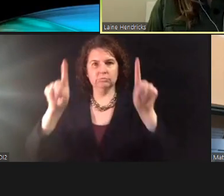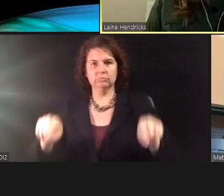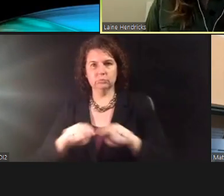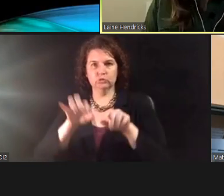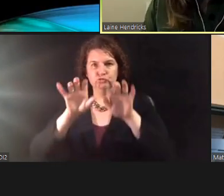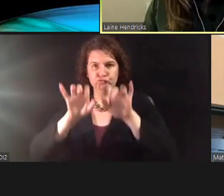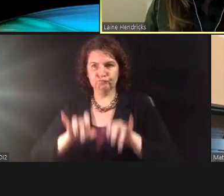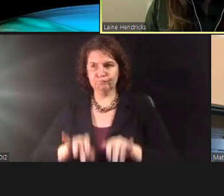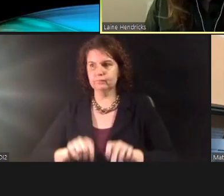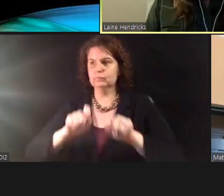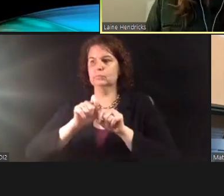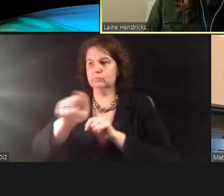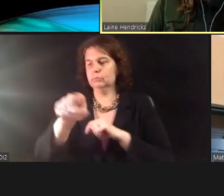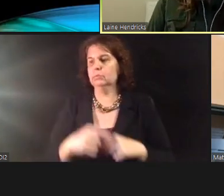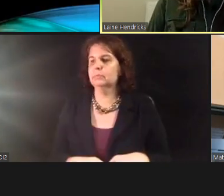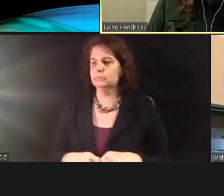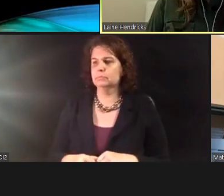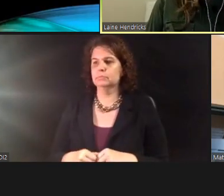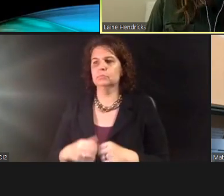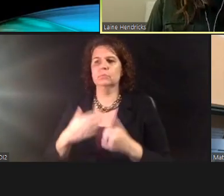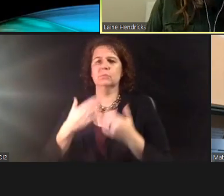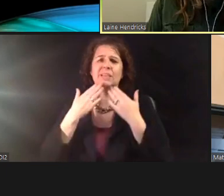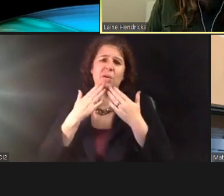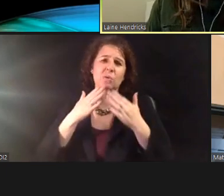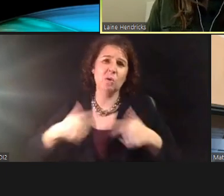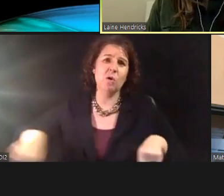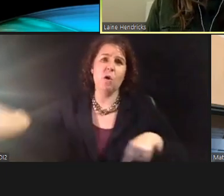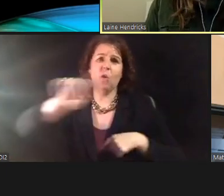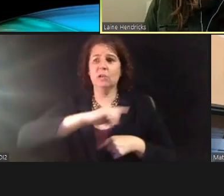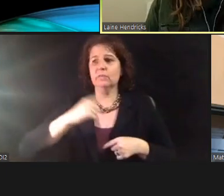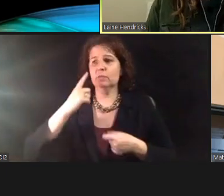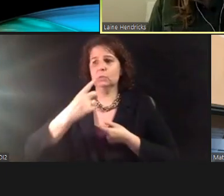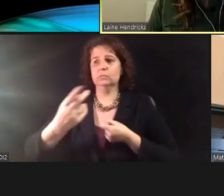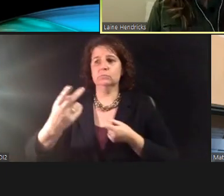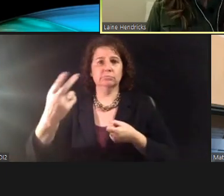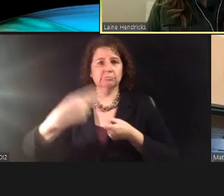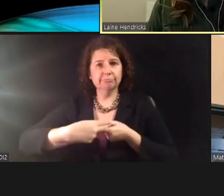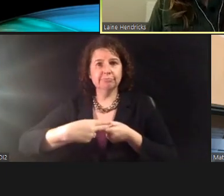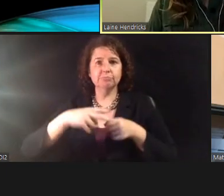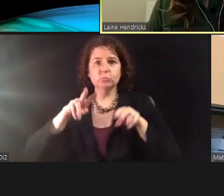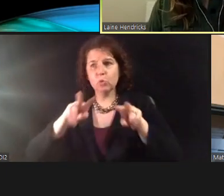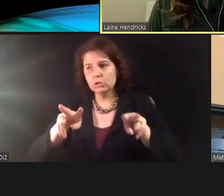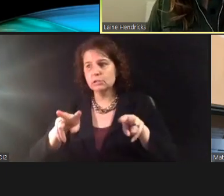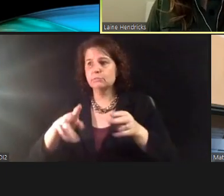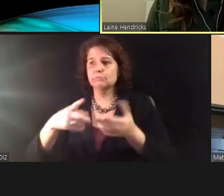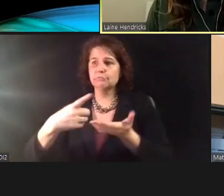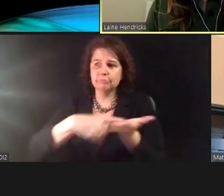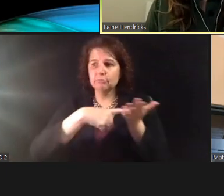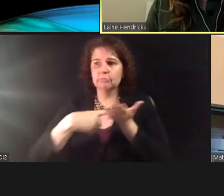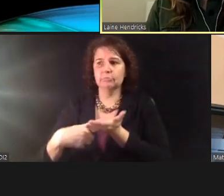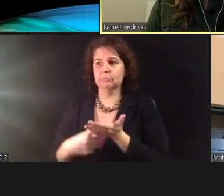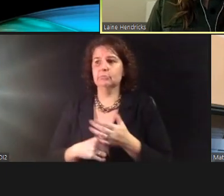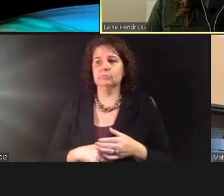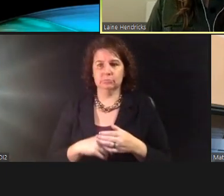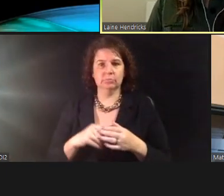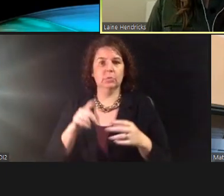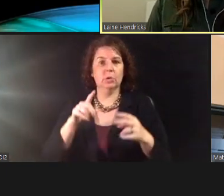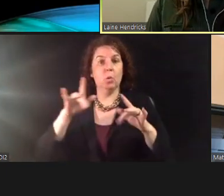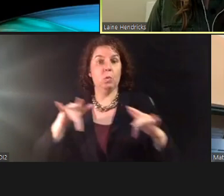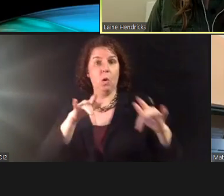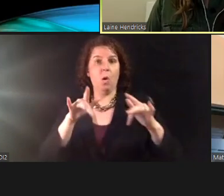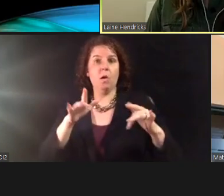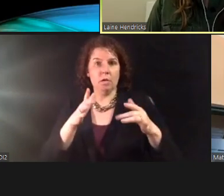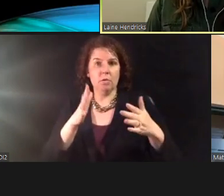want to thank all of you for watching. This session was recorded, so you'll be able to watch it immediately on Facebook, and we'll have it on our